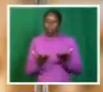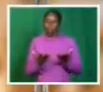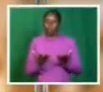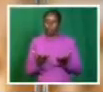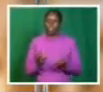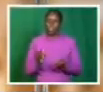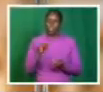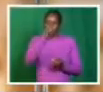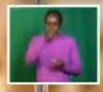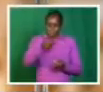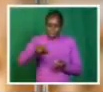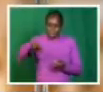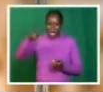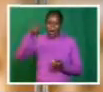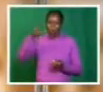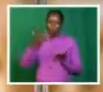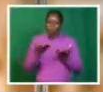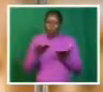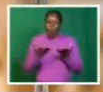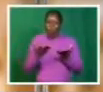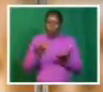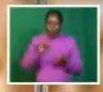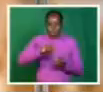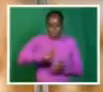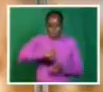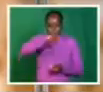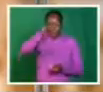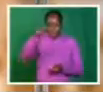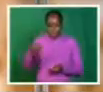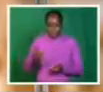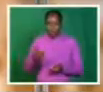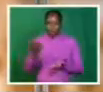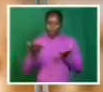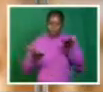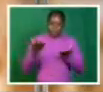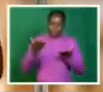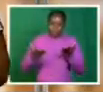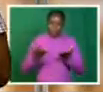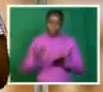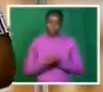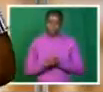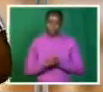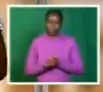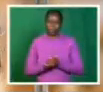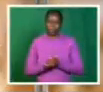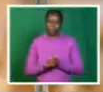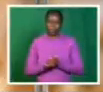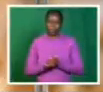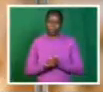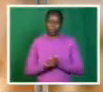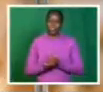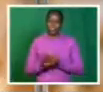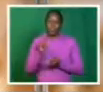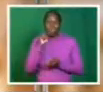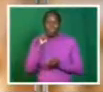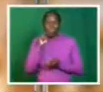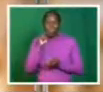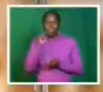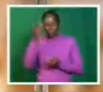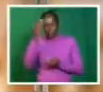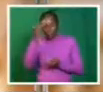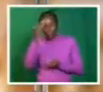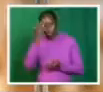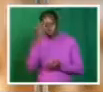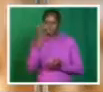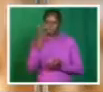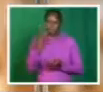concave up or the curve is concave down. Okay, So those are the 4 things that you have to